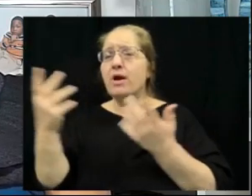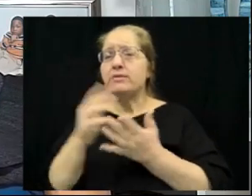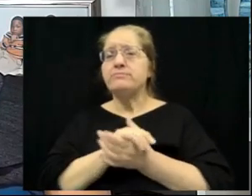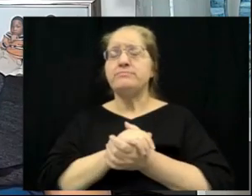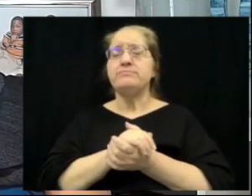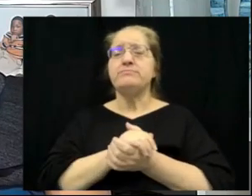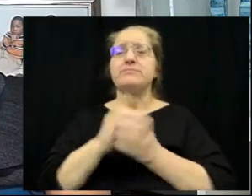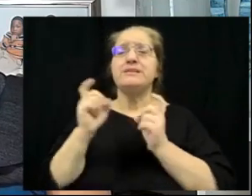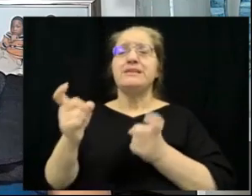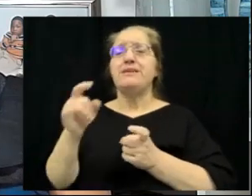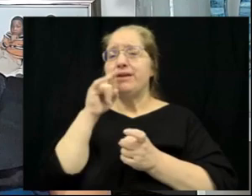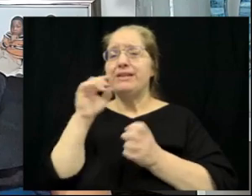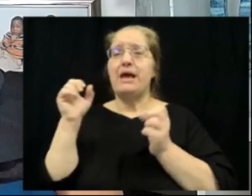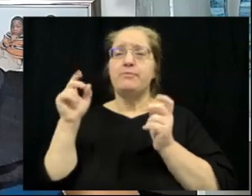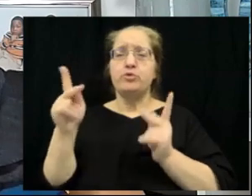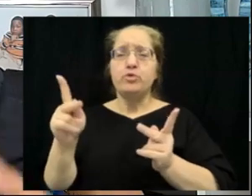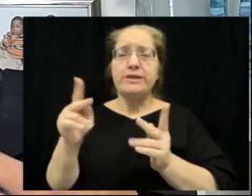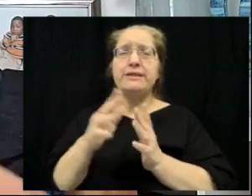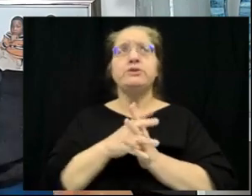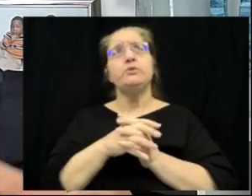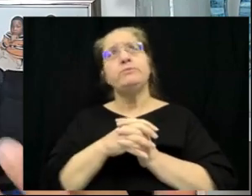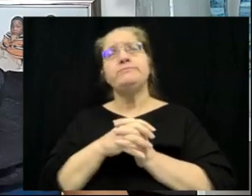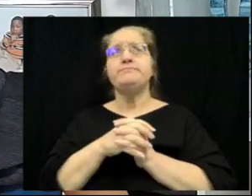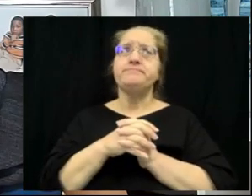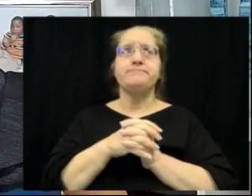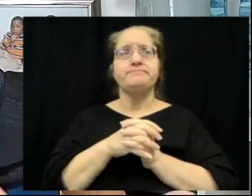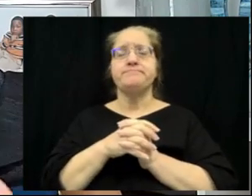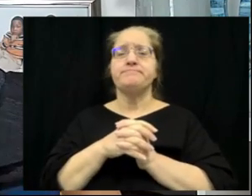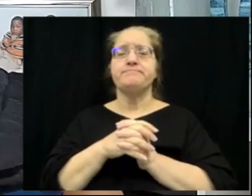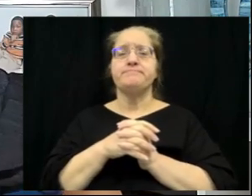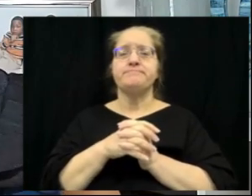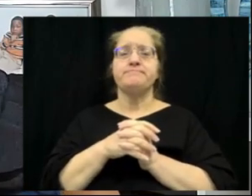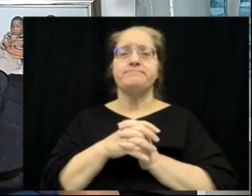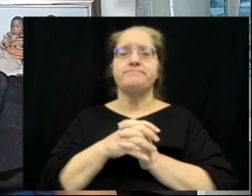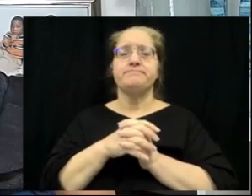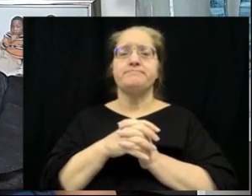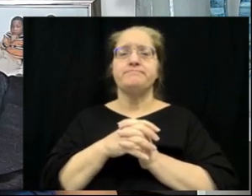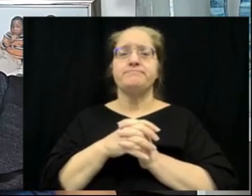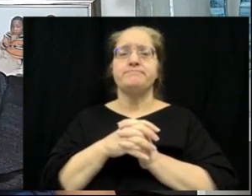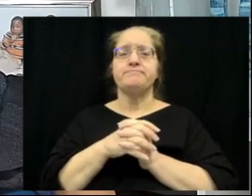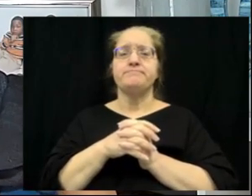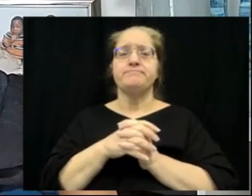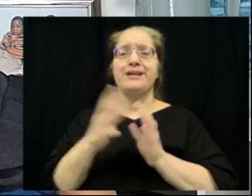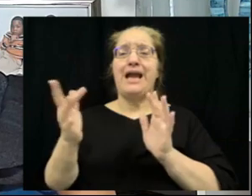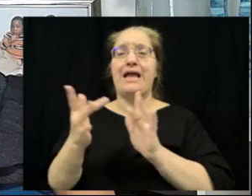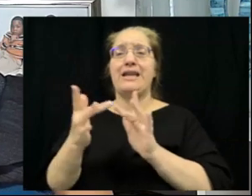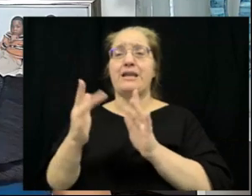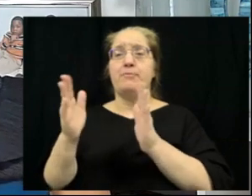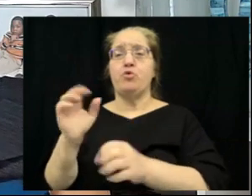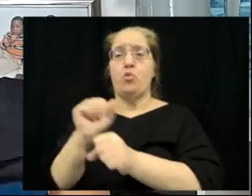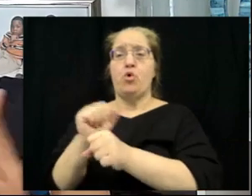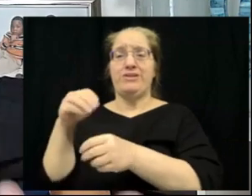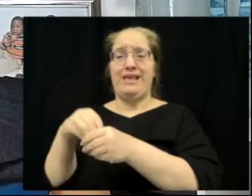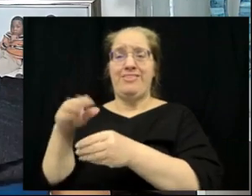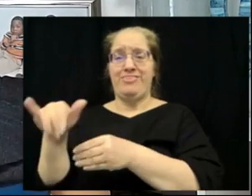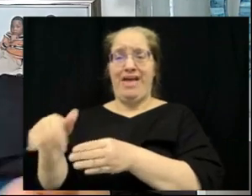them opportunities to be engaged with someone in that career, and helping